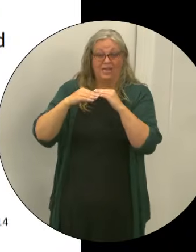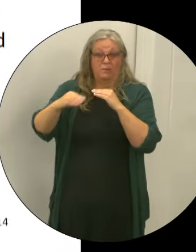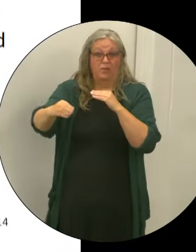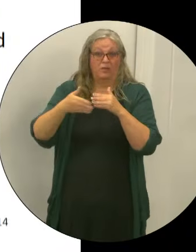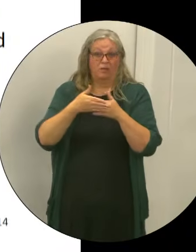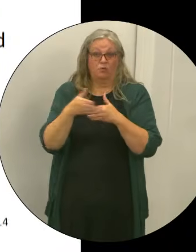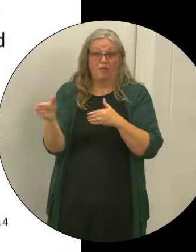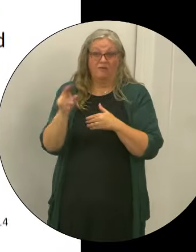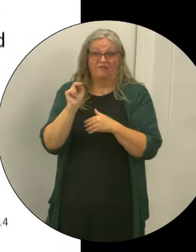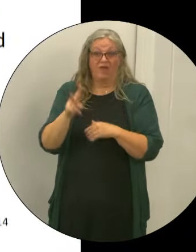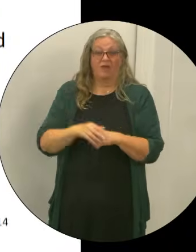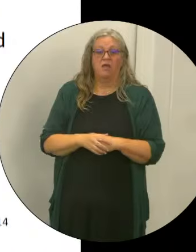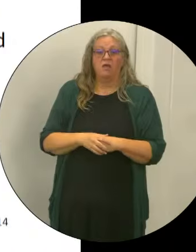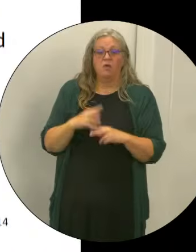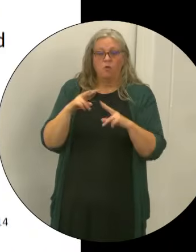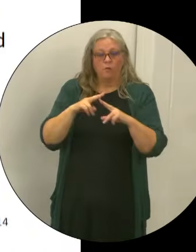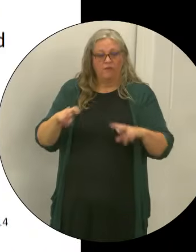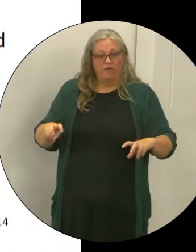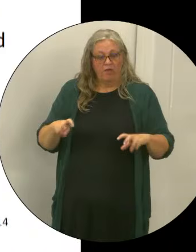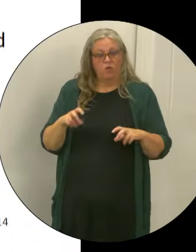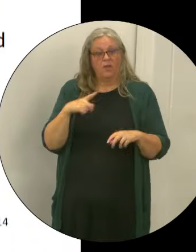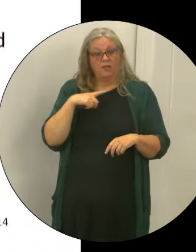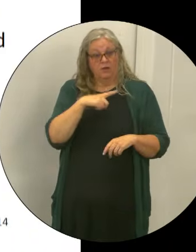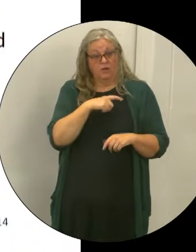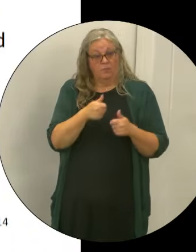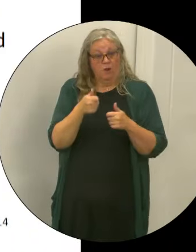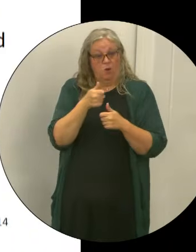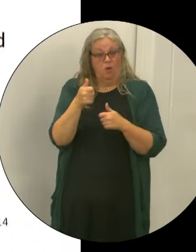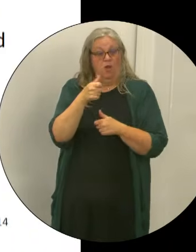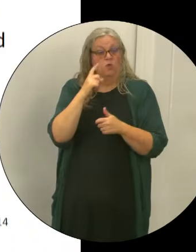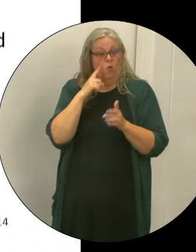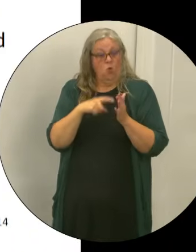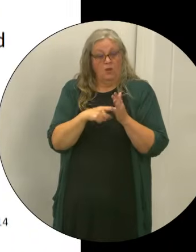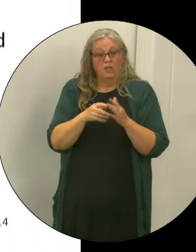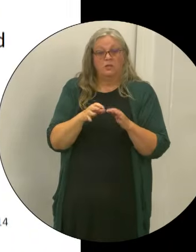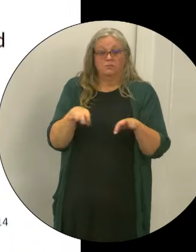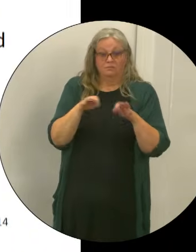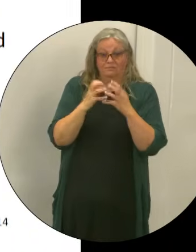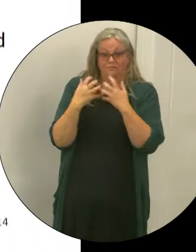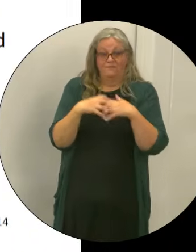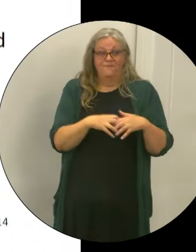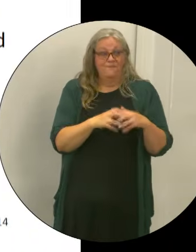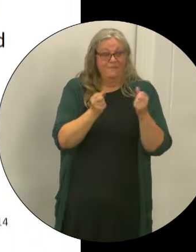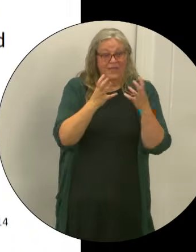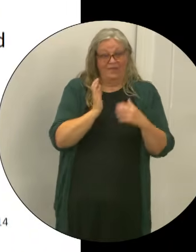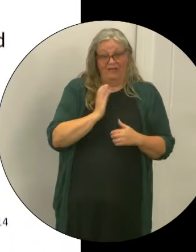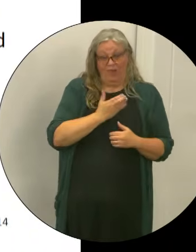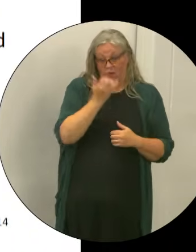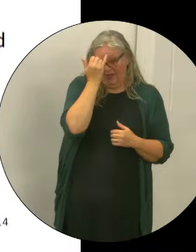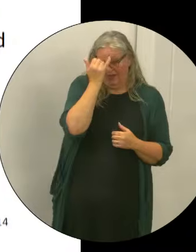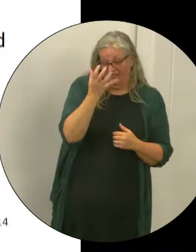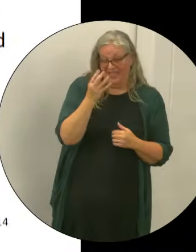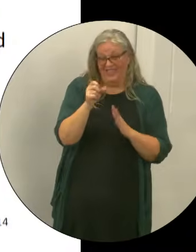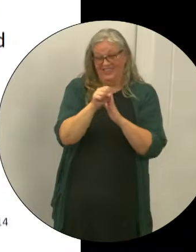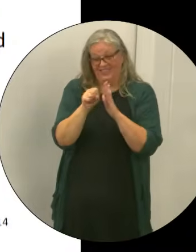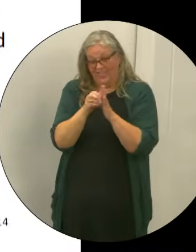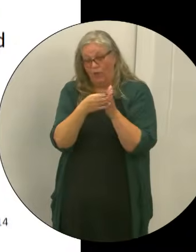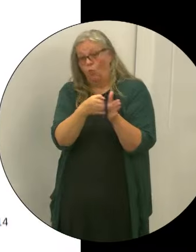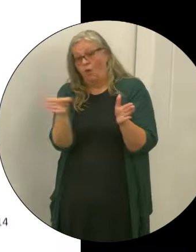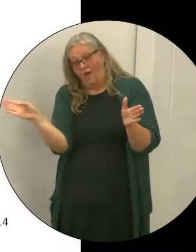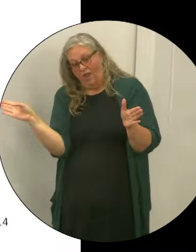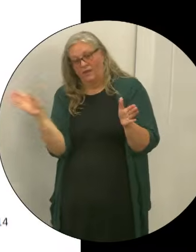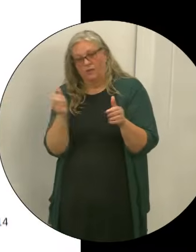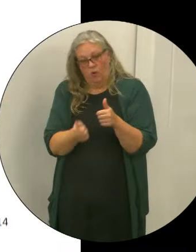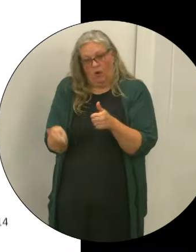we evaluate potential CCSD legislative priorities, you'll notice significant alignment between many of our ideas and these statewide priorities.